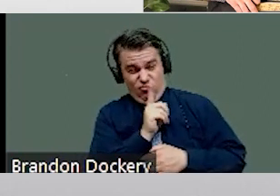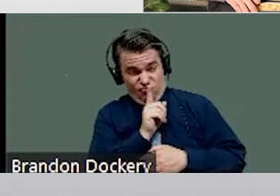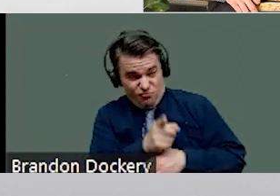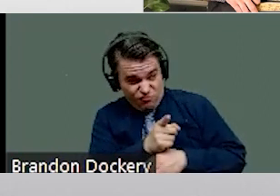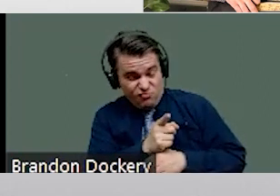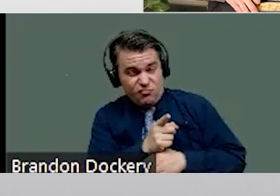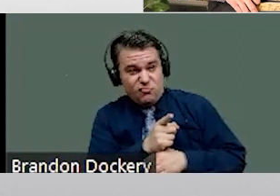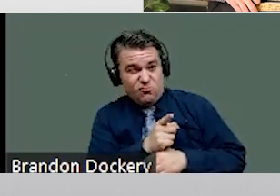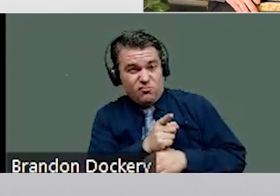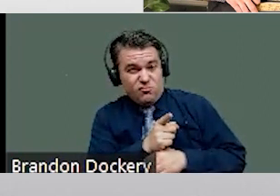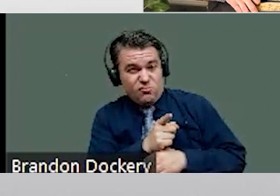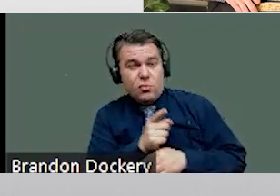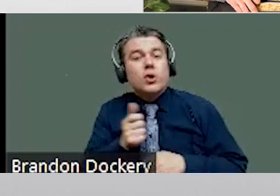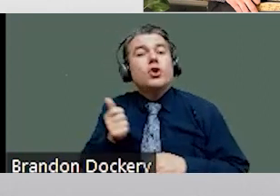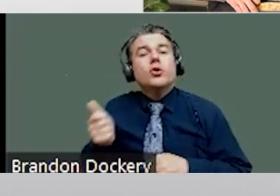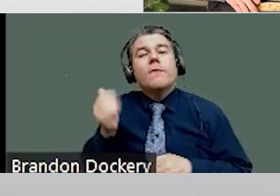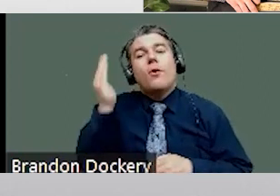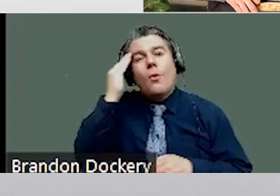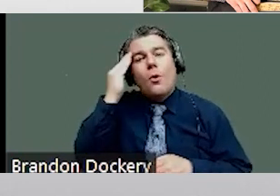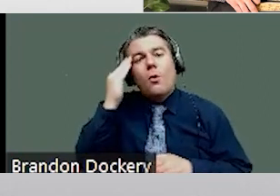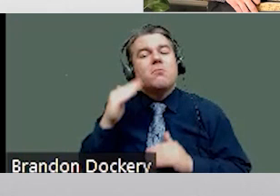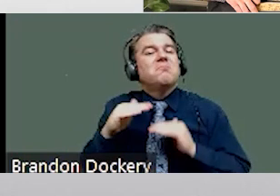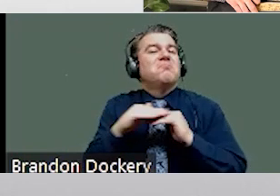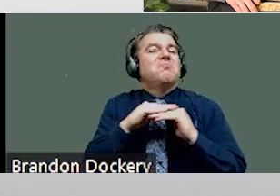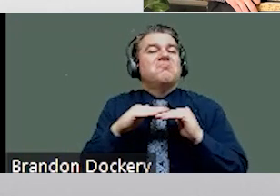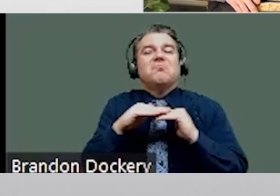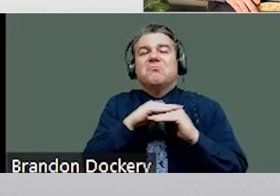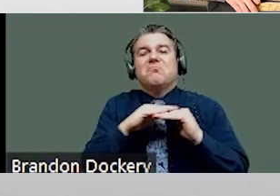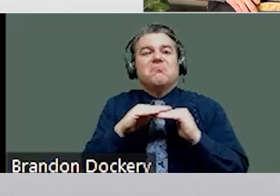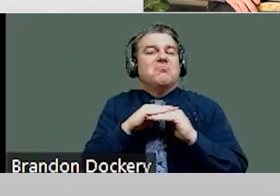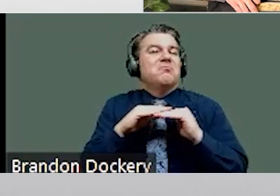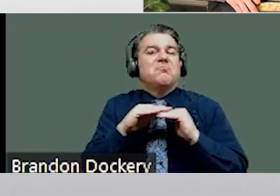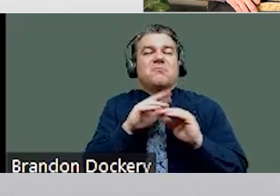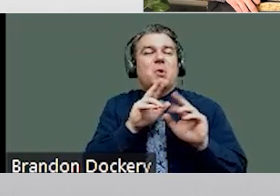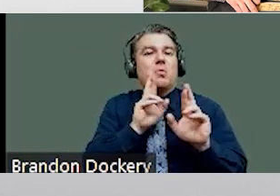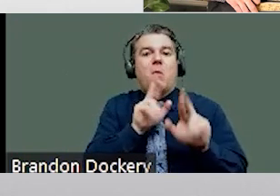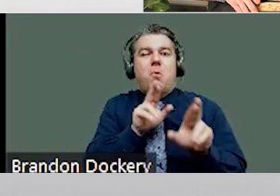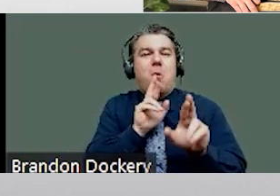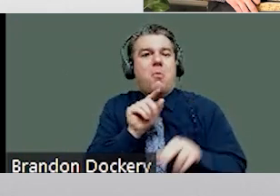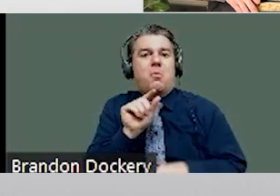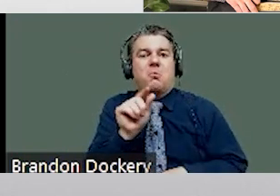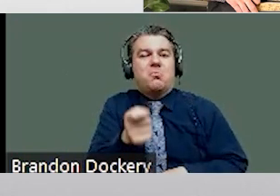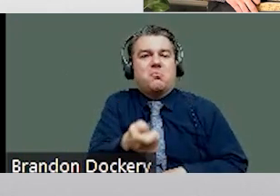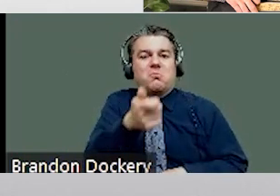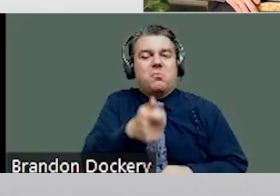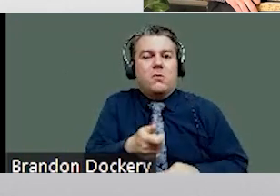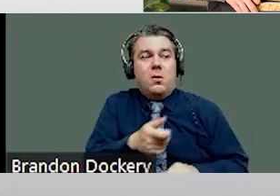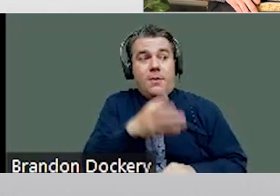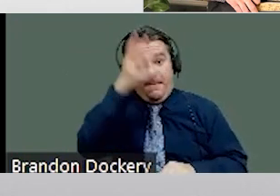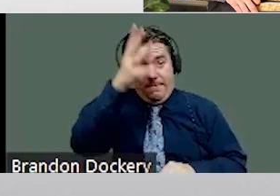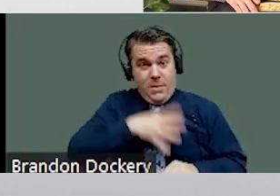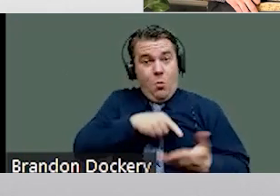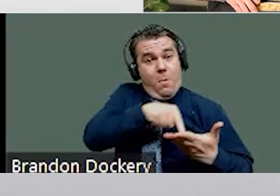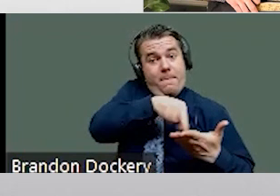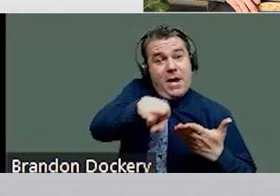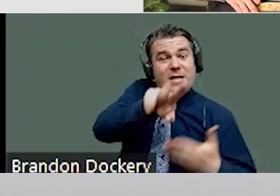because she knew just from some superficial reporting that the men